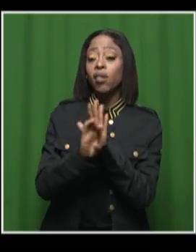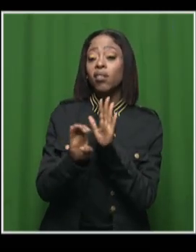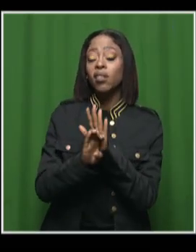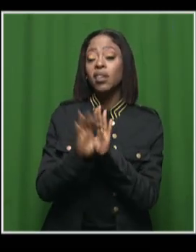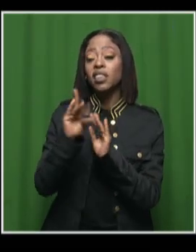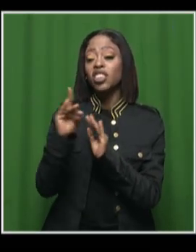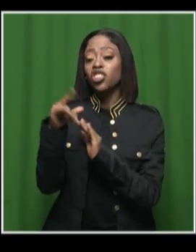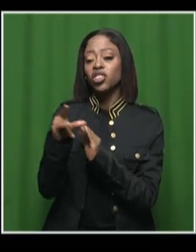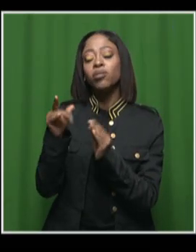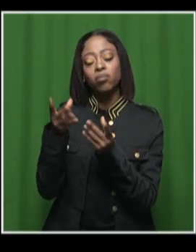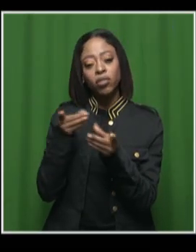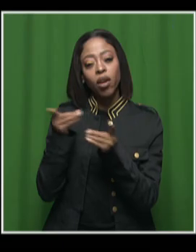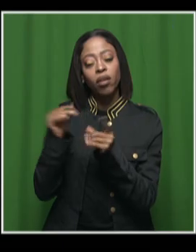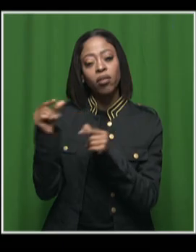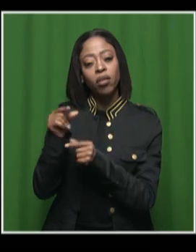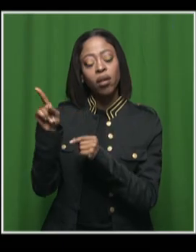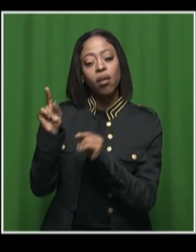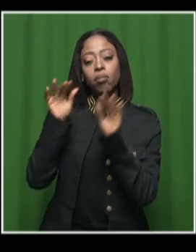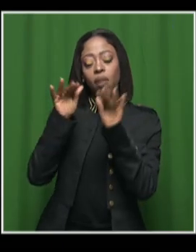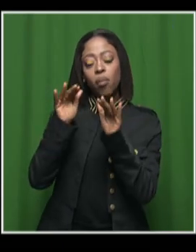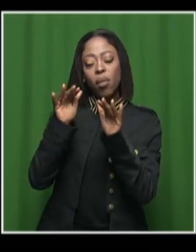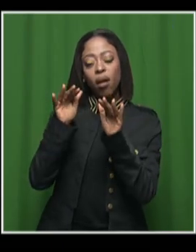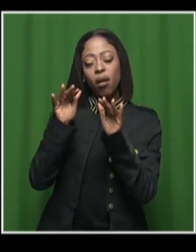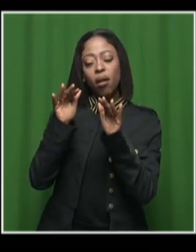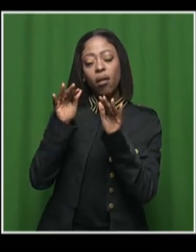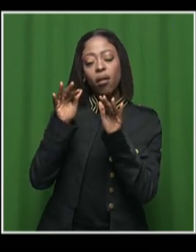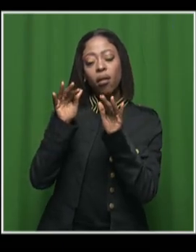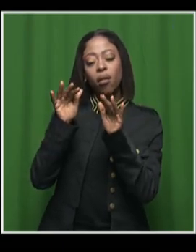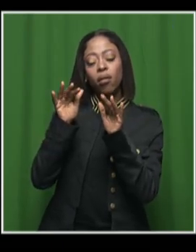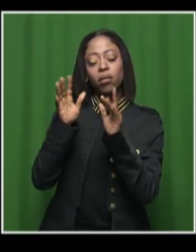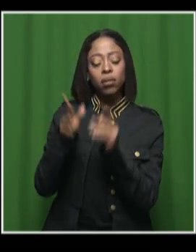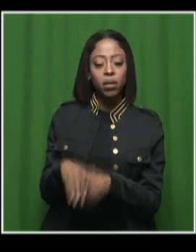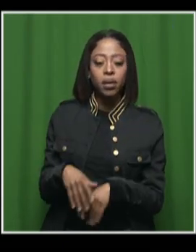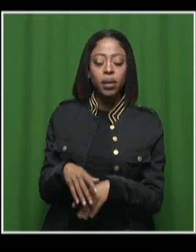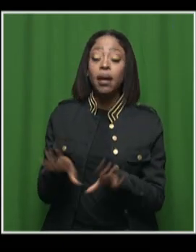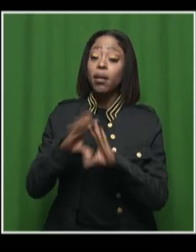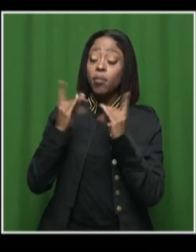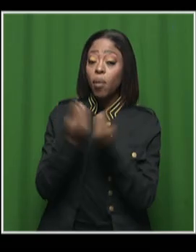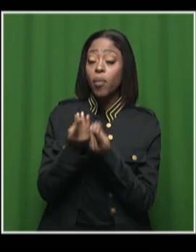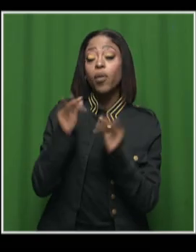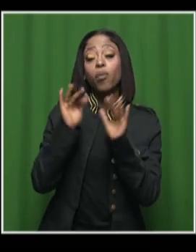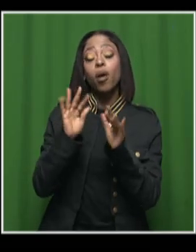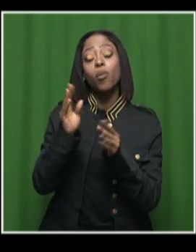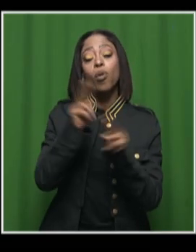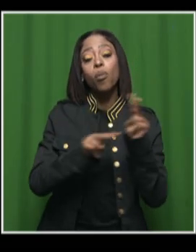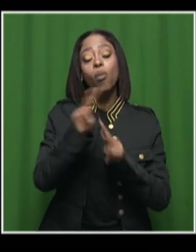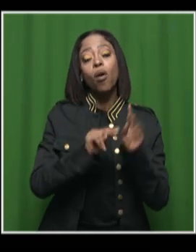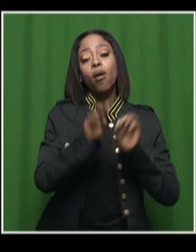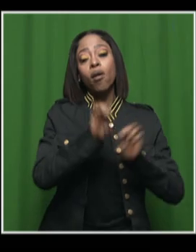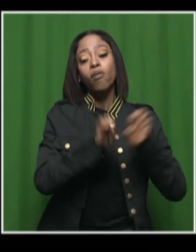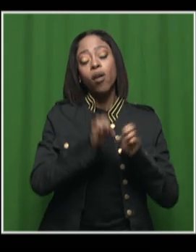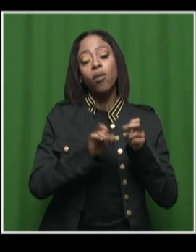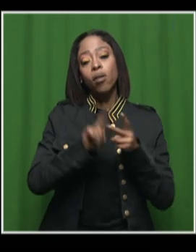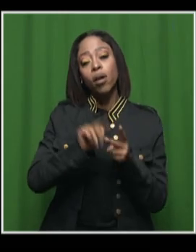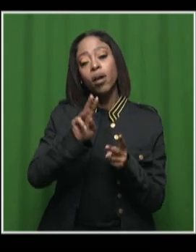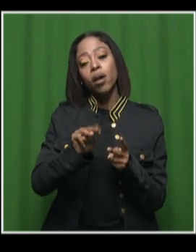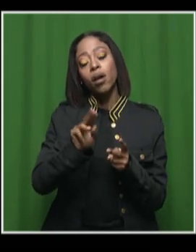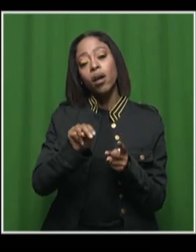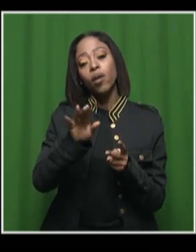of the Department of Public Policy Monitoring and Evaluation, the NYDA,